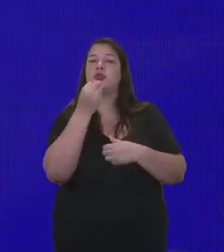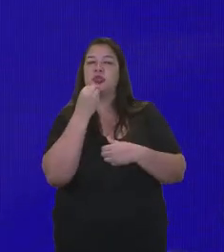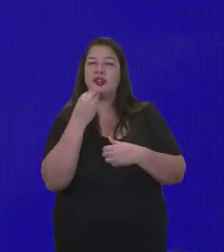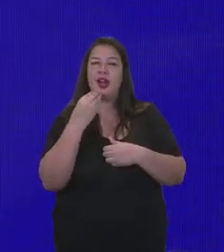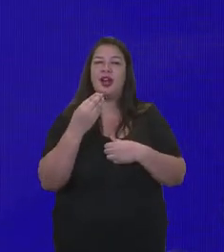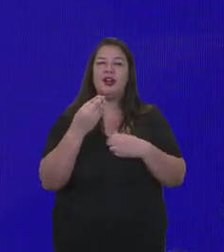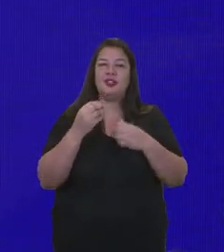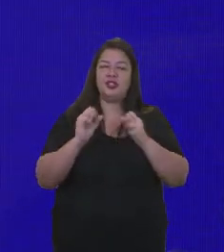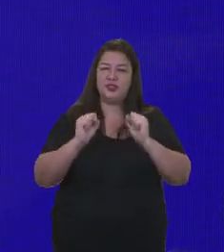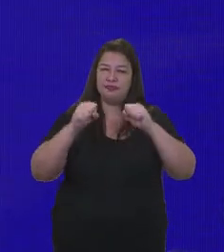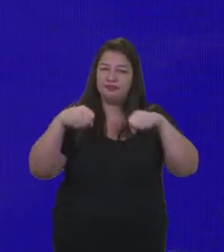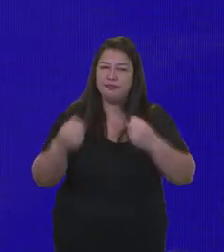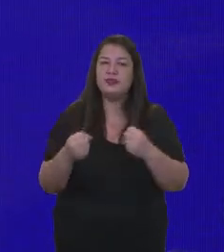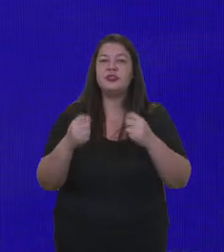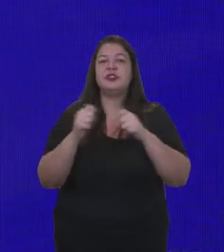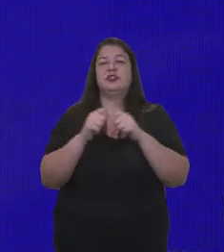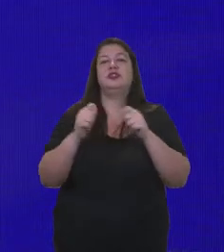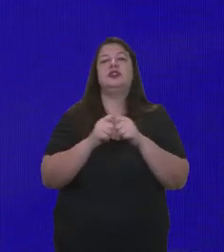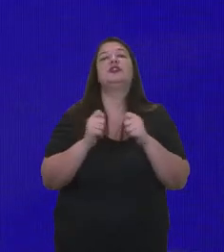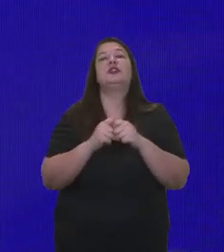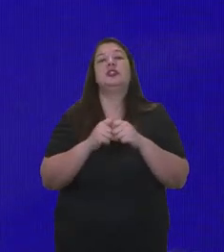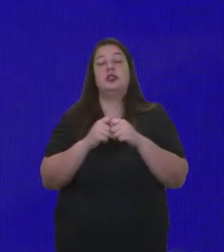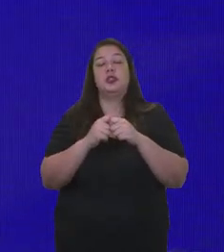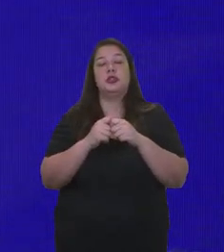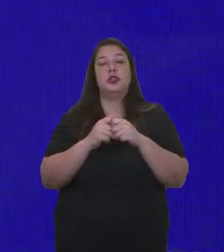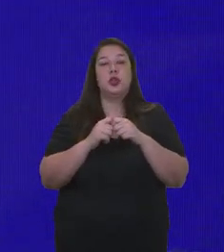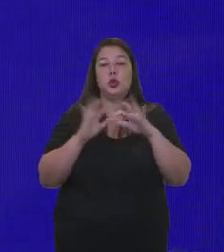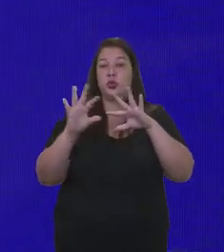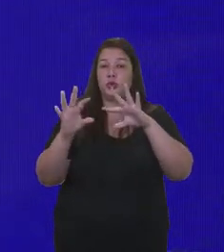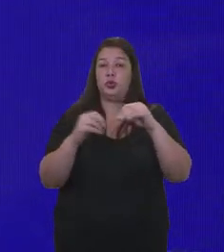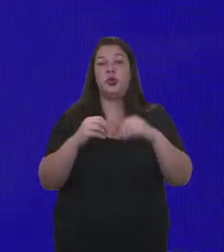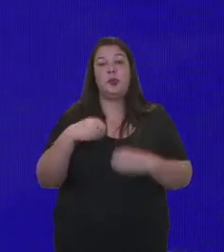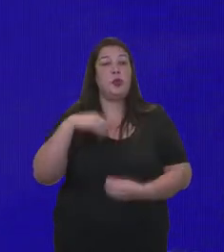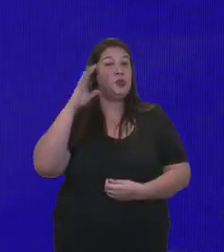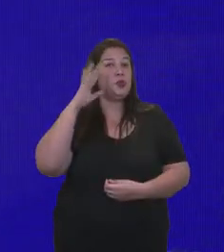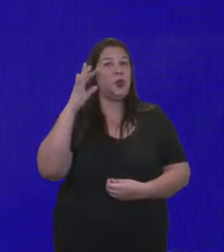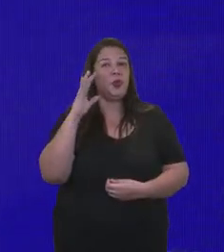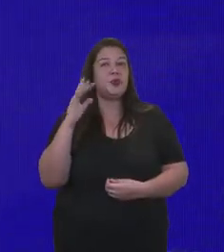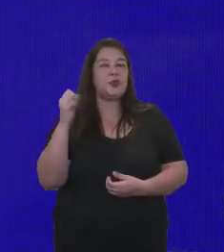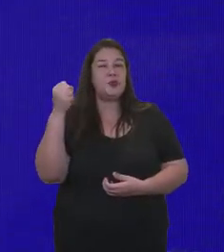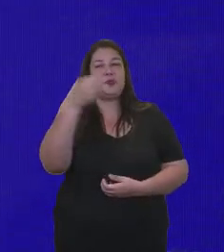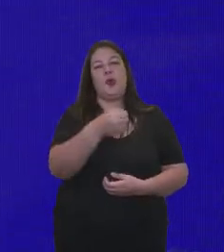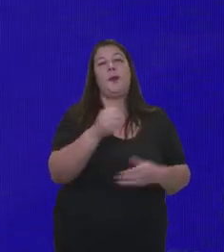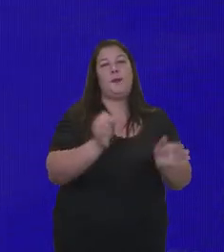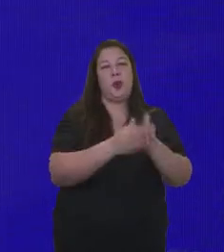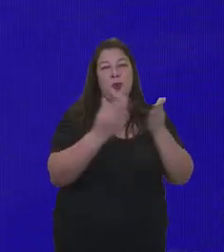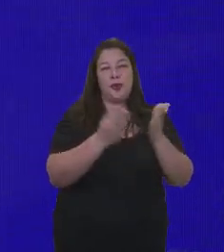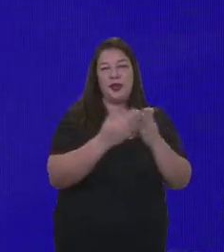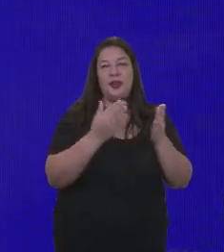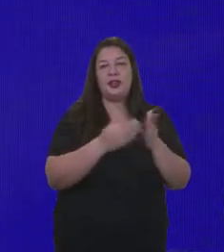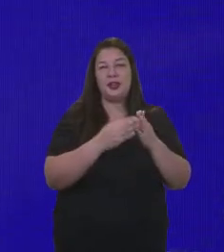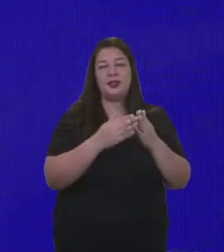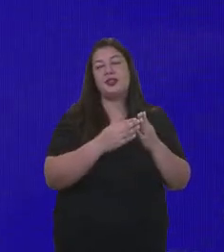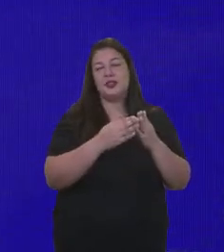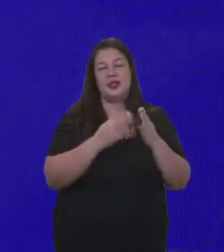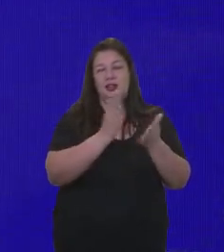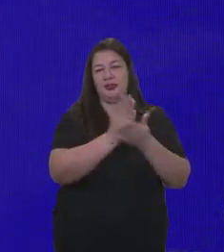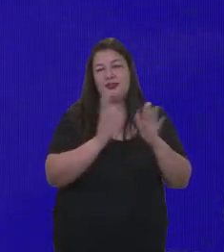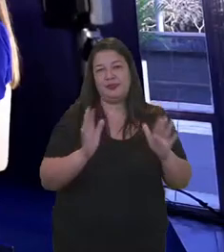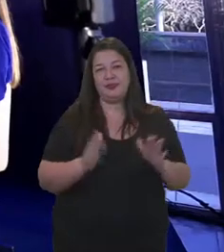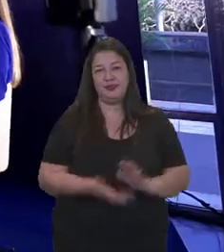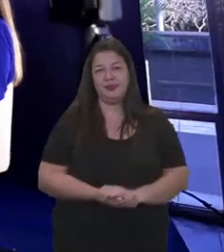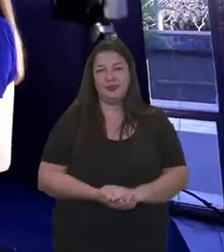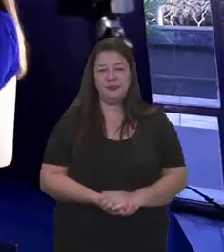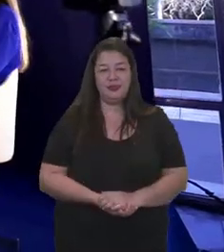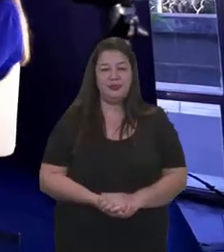building opportunities for all Brazilians, and then we will speed up, including my own dream of putting the poverty in the